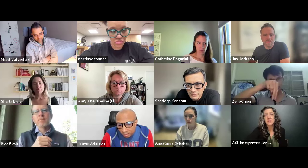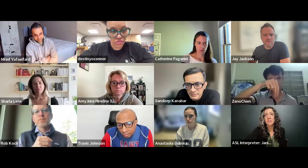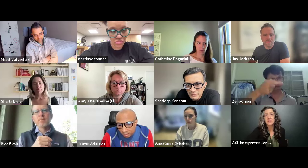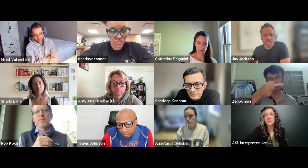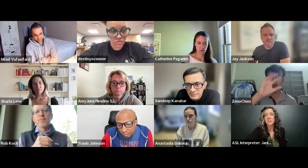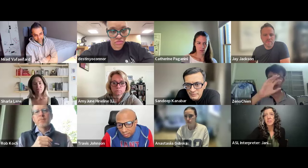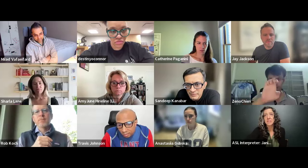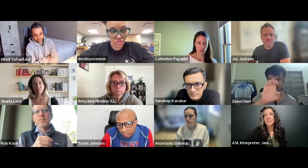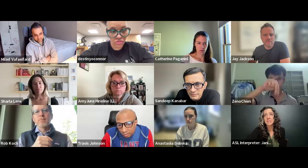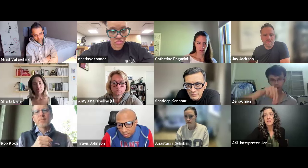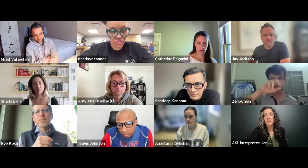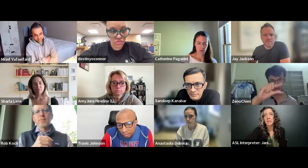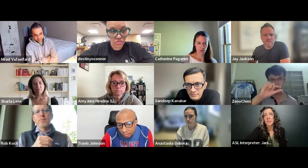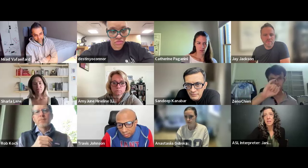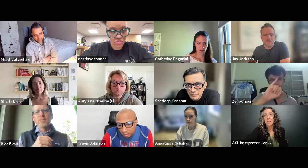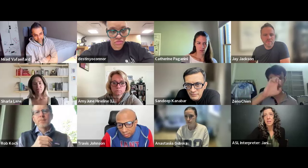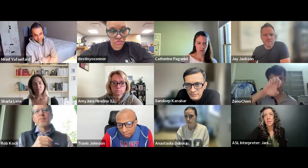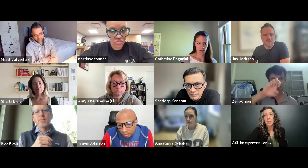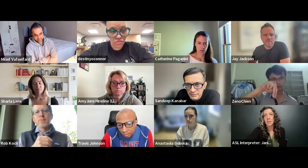And Zino Chen says,